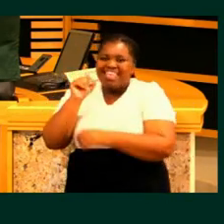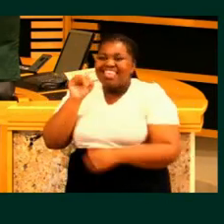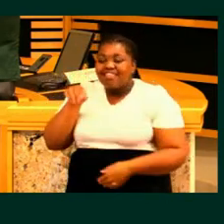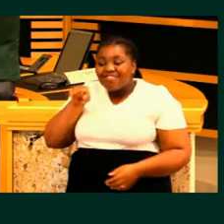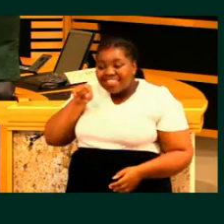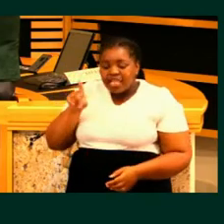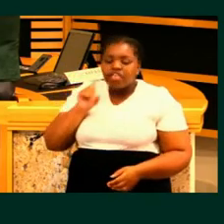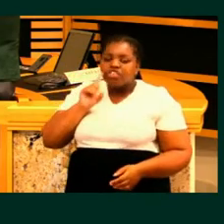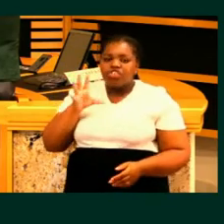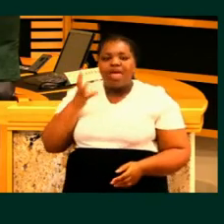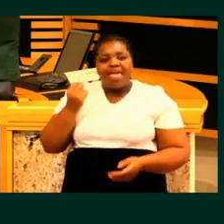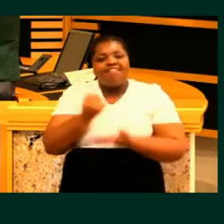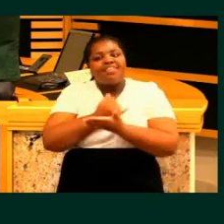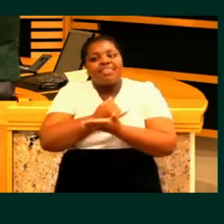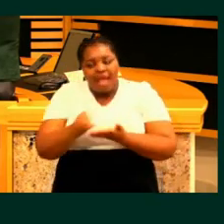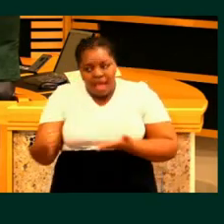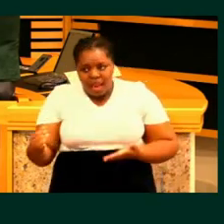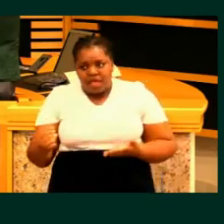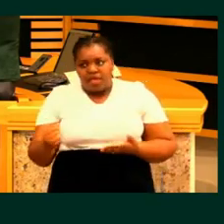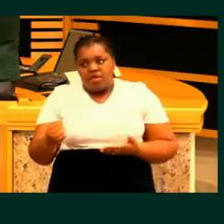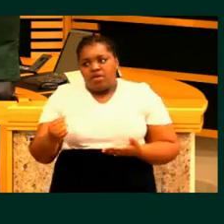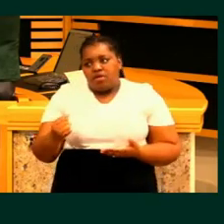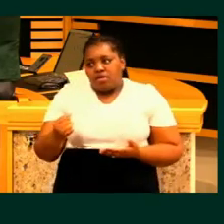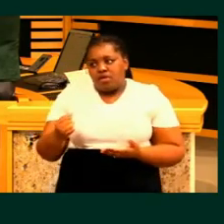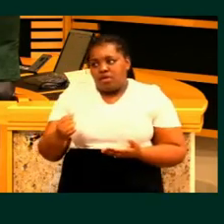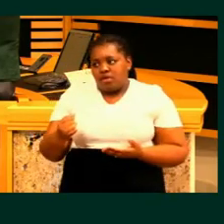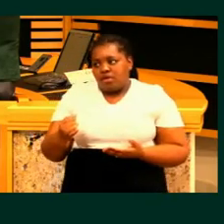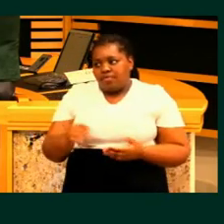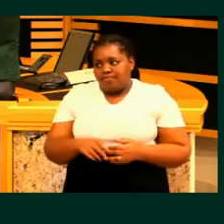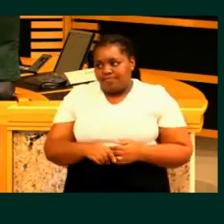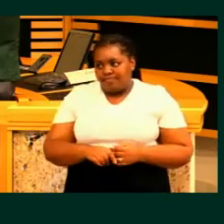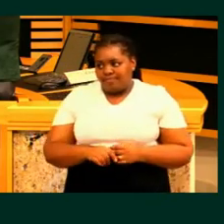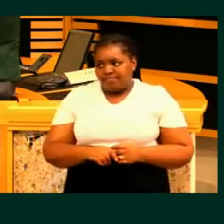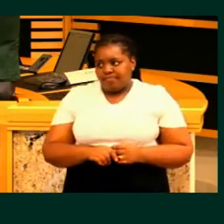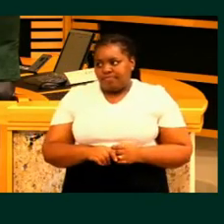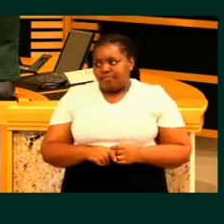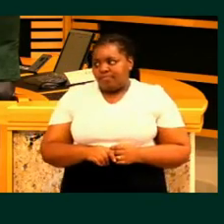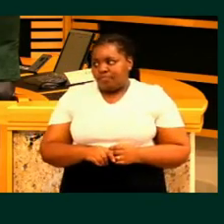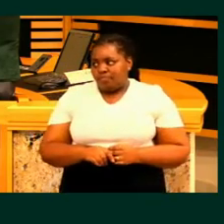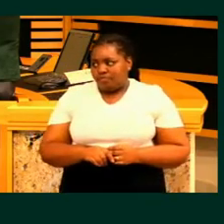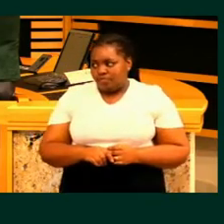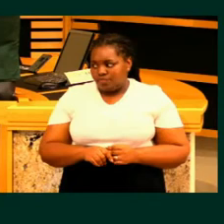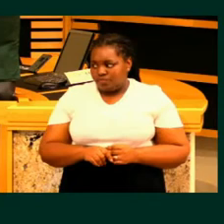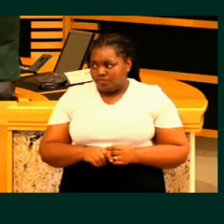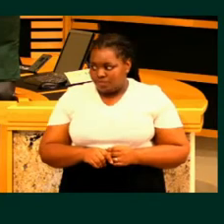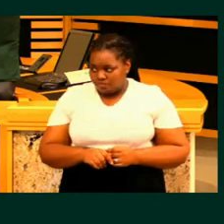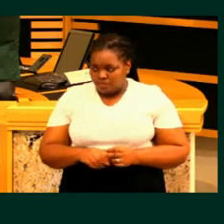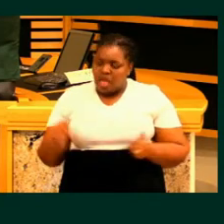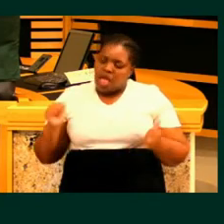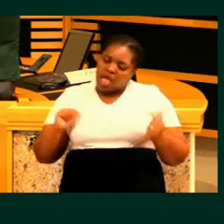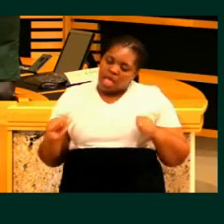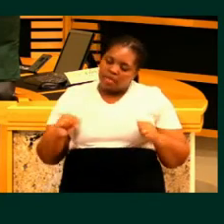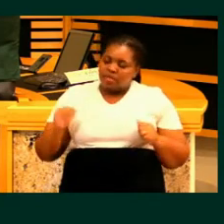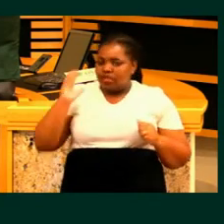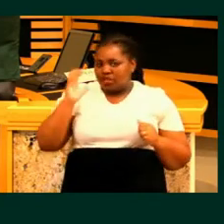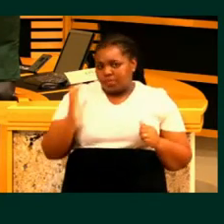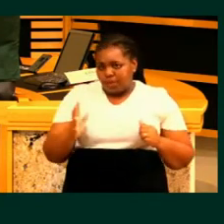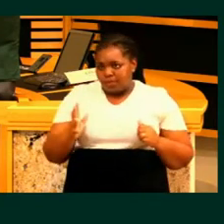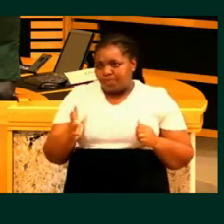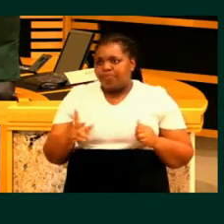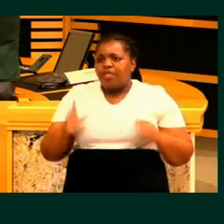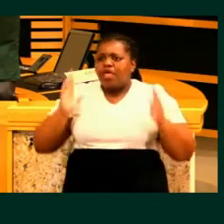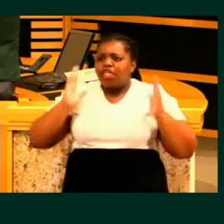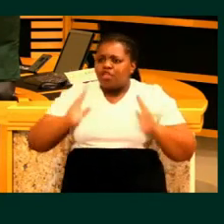guilty of a breach of the code of professional ethics honorably acting speaker human dignity is